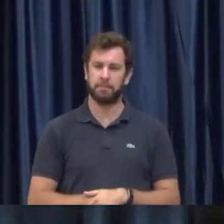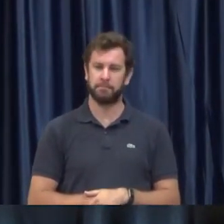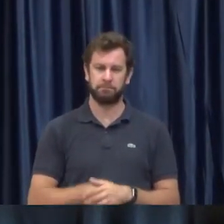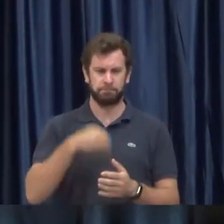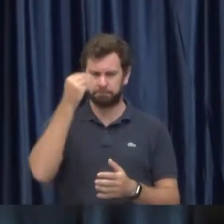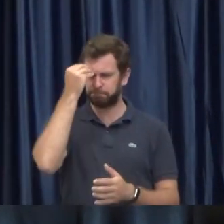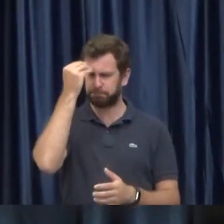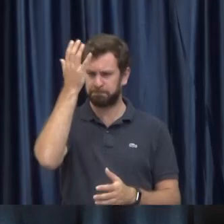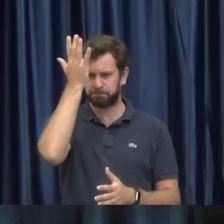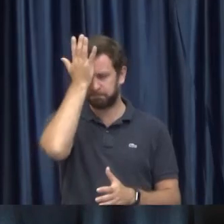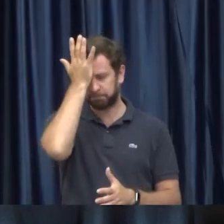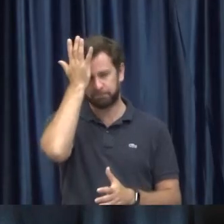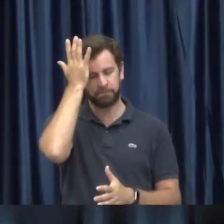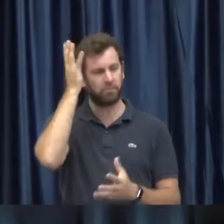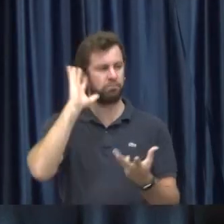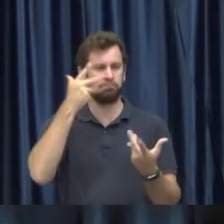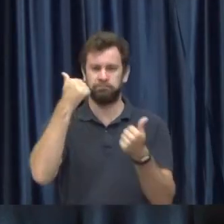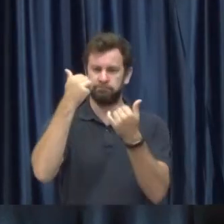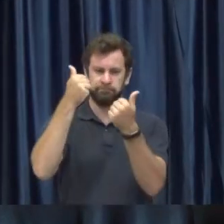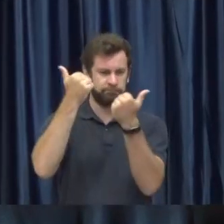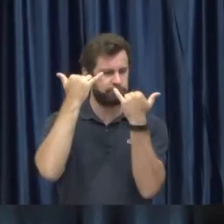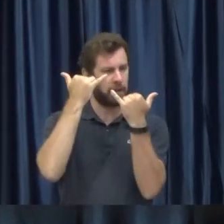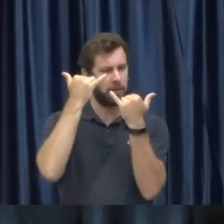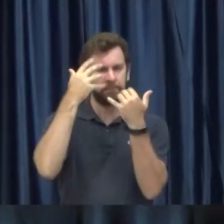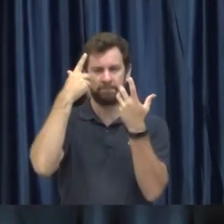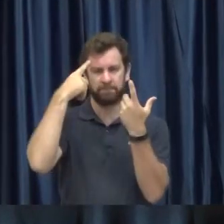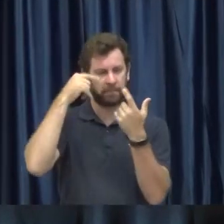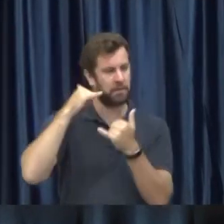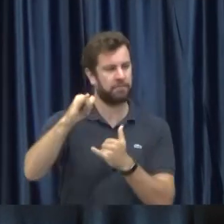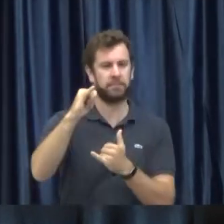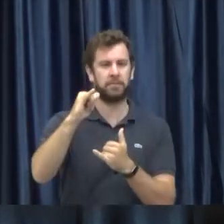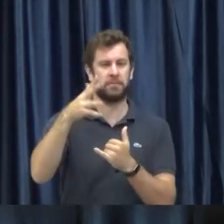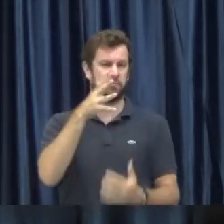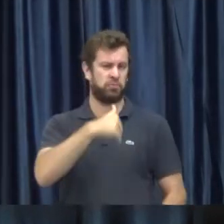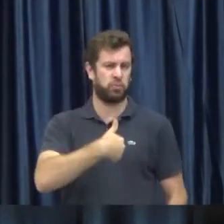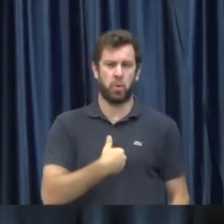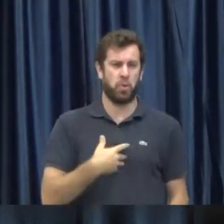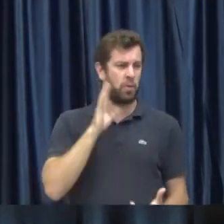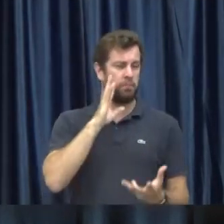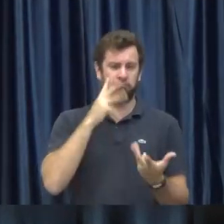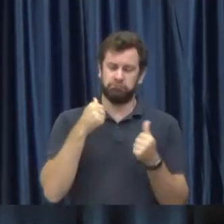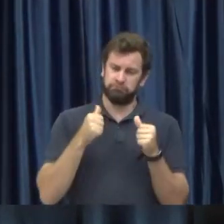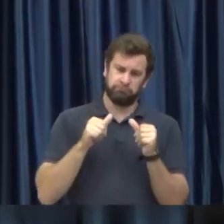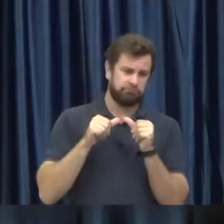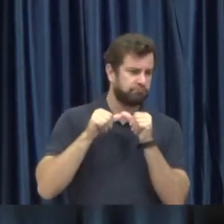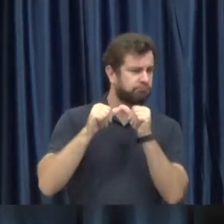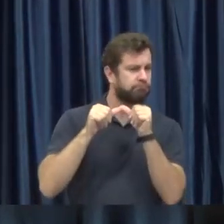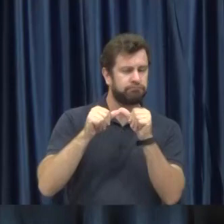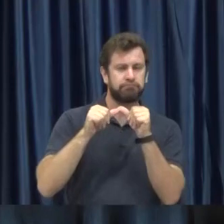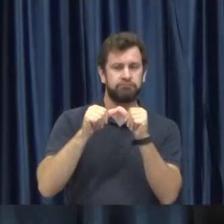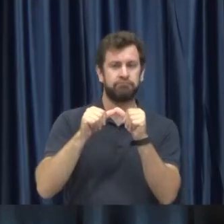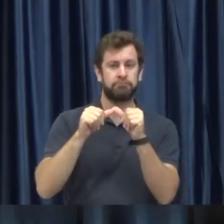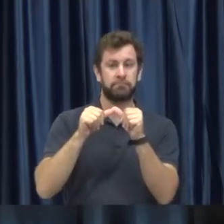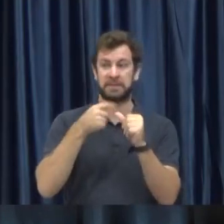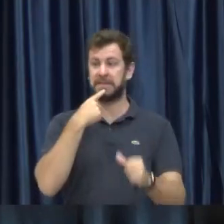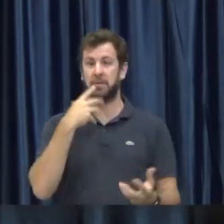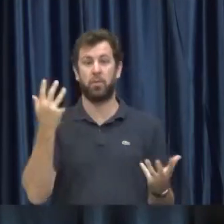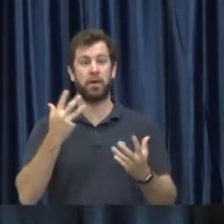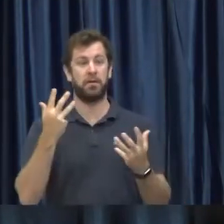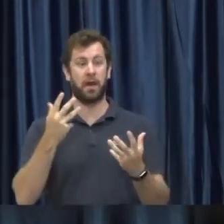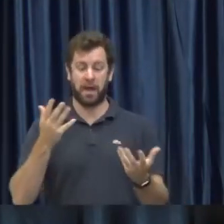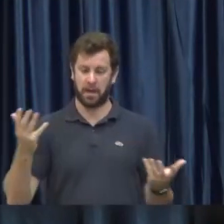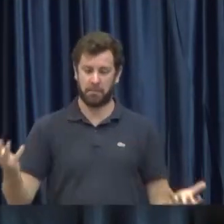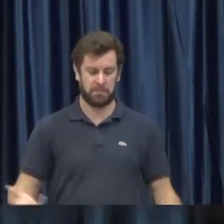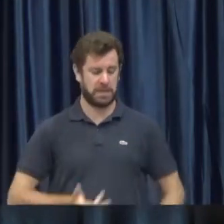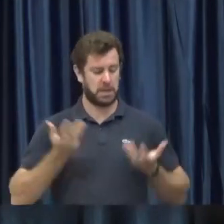mind, imprinted on your soul. But what did we say? We said, I am here,